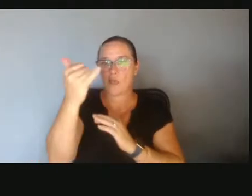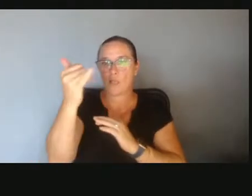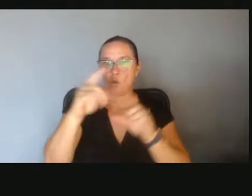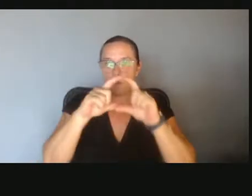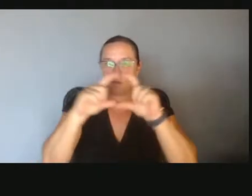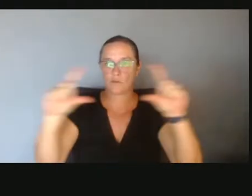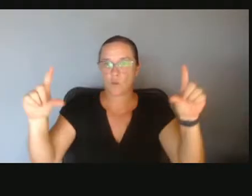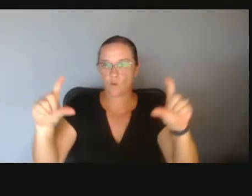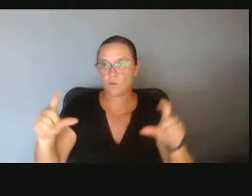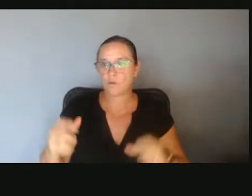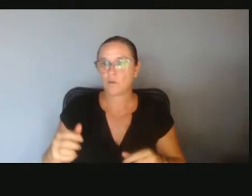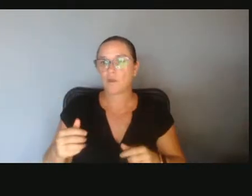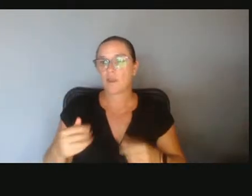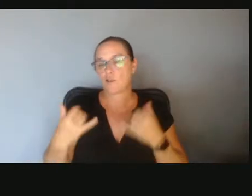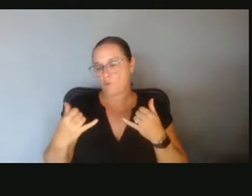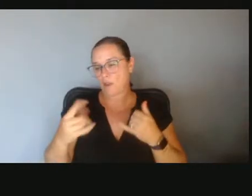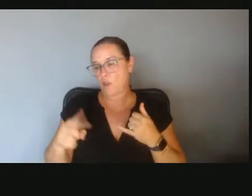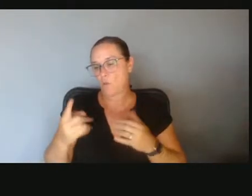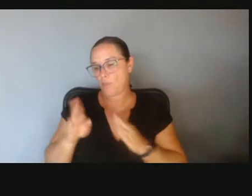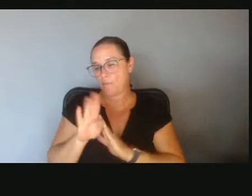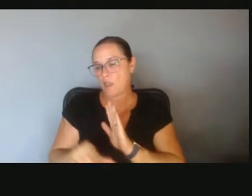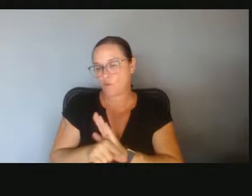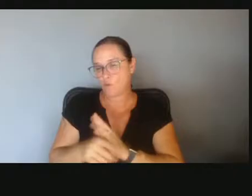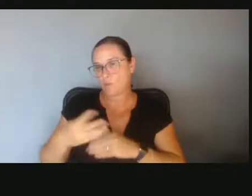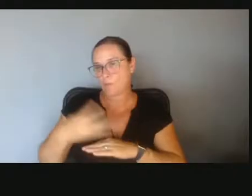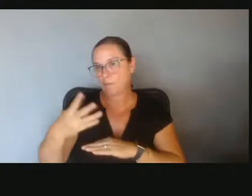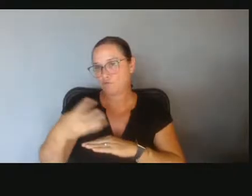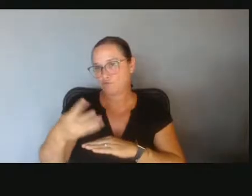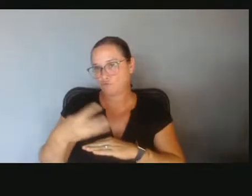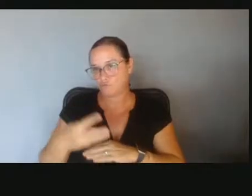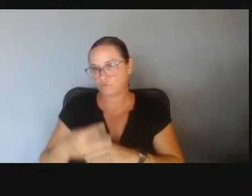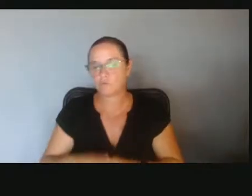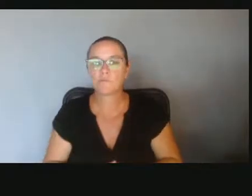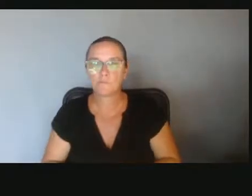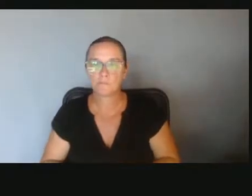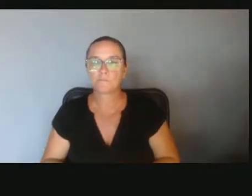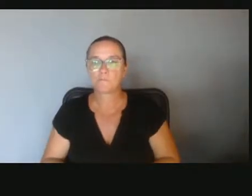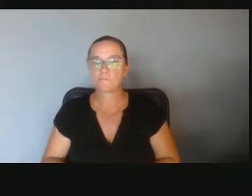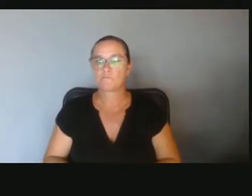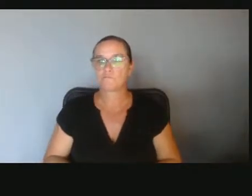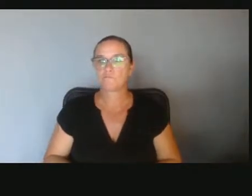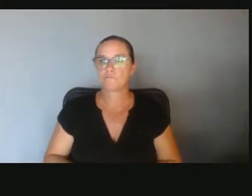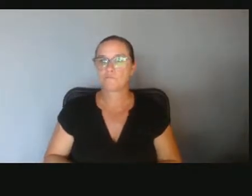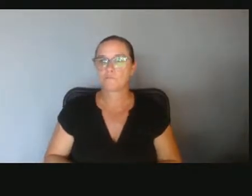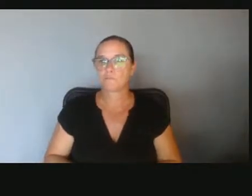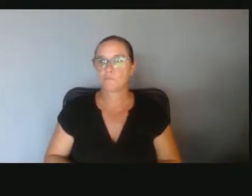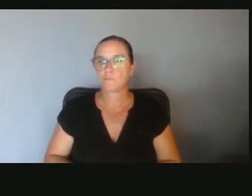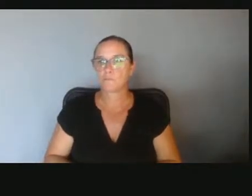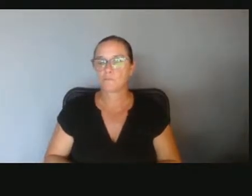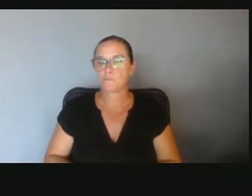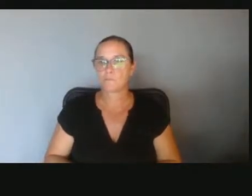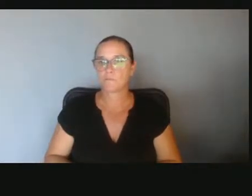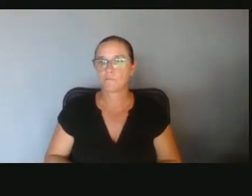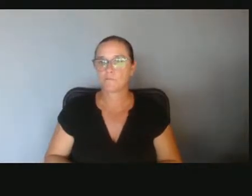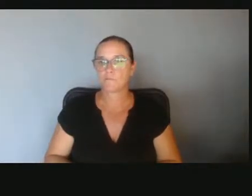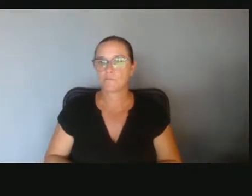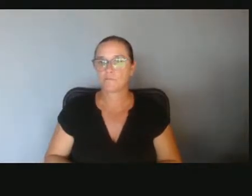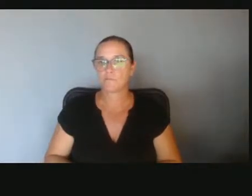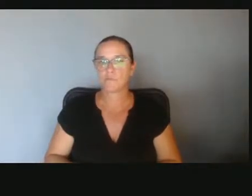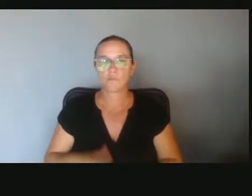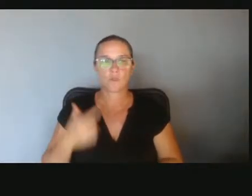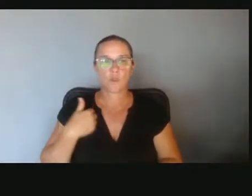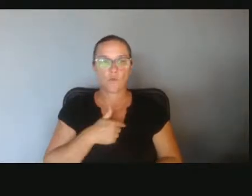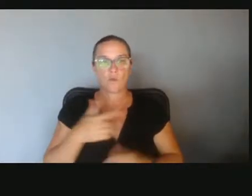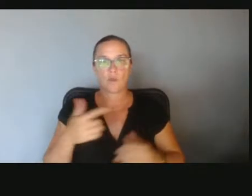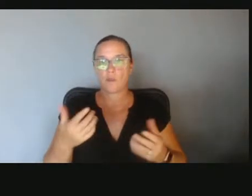this background emission rate in between episodes on Kīlauea. So we worry more